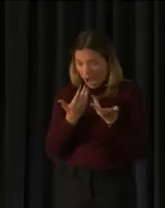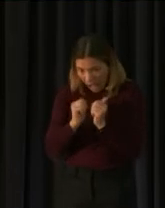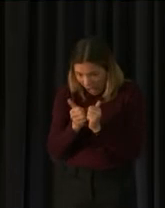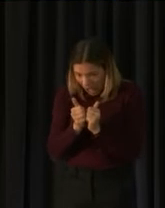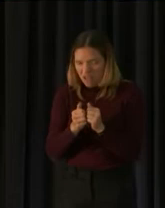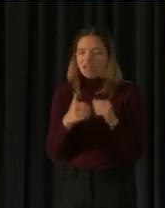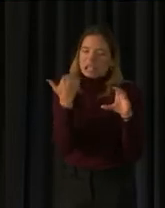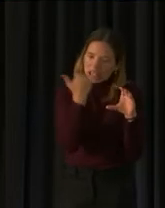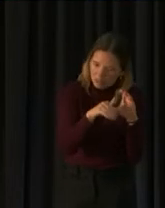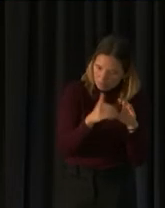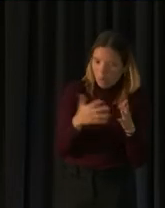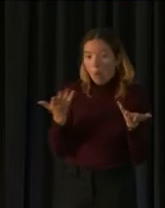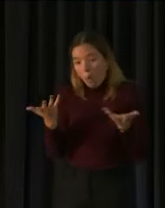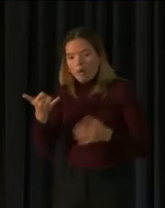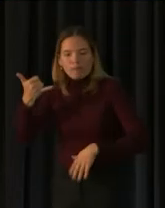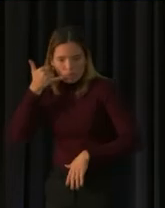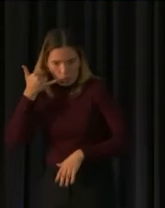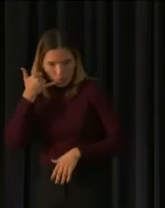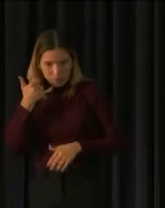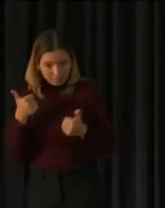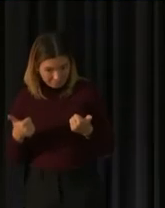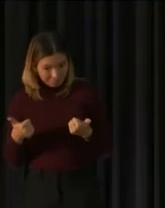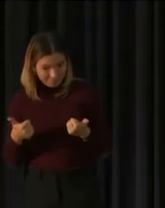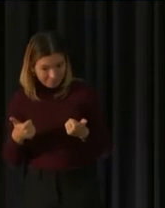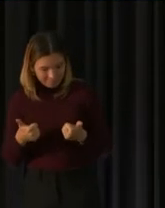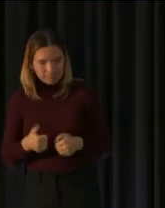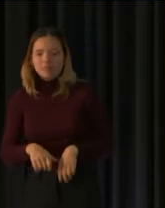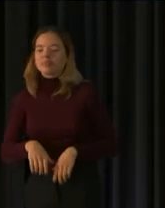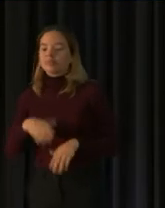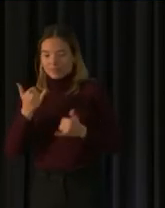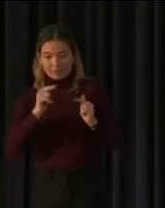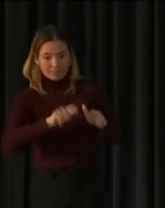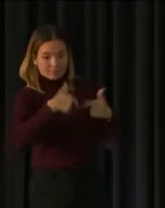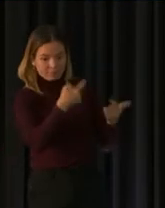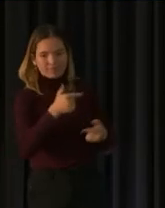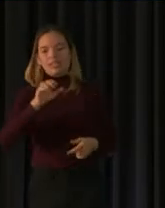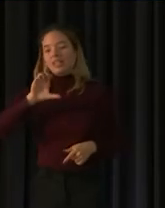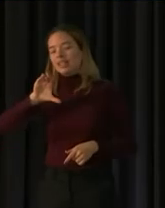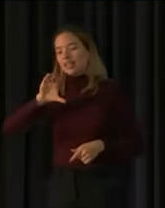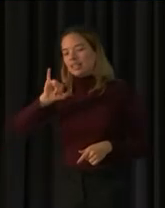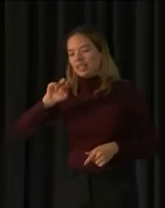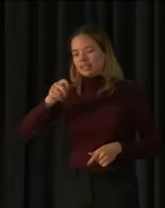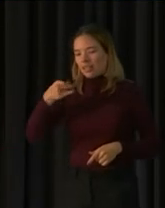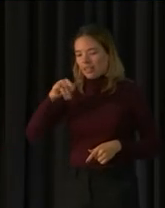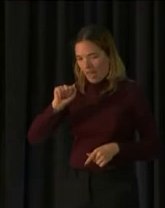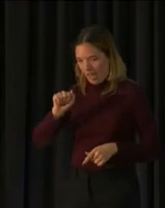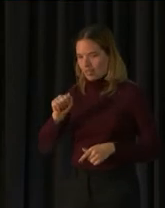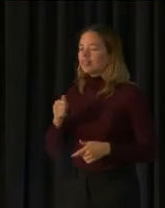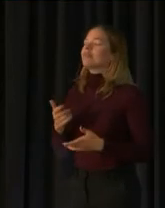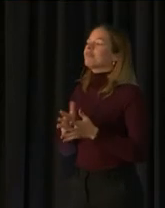I will kick it back over to Cynthia to take us home.